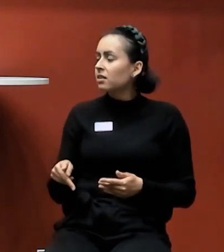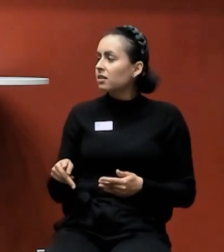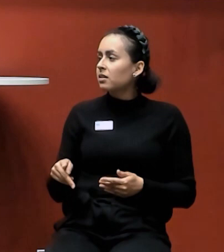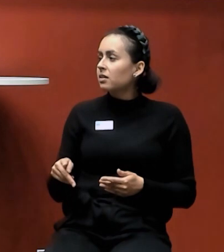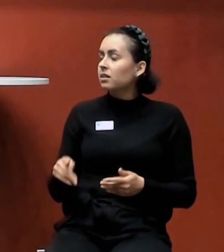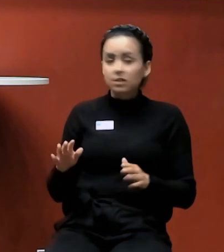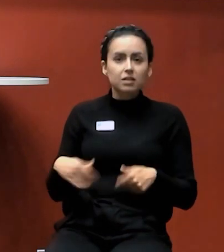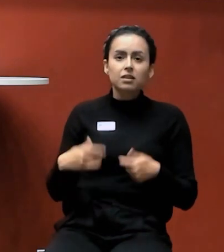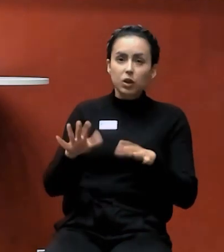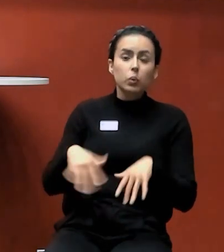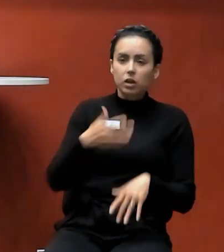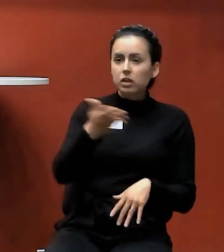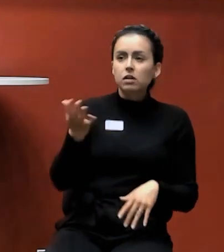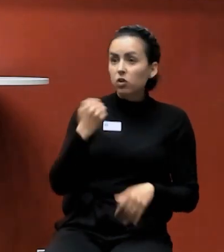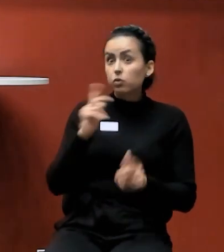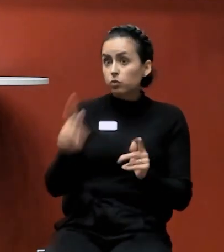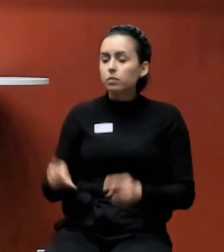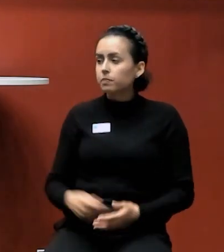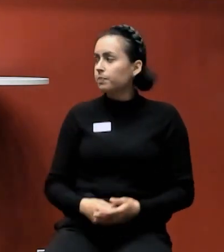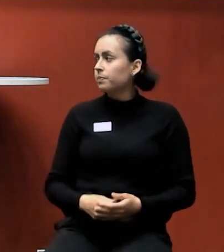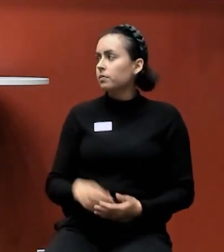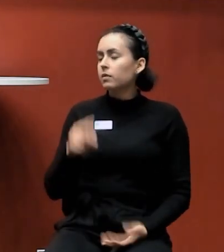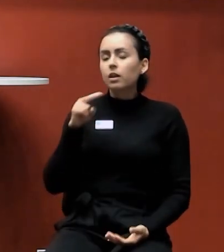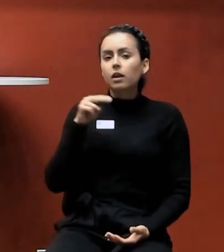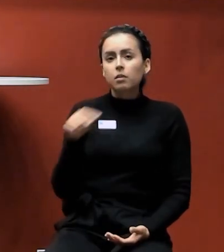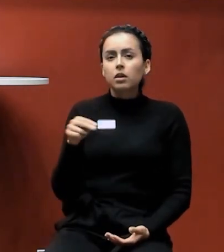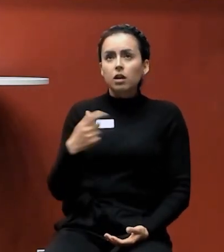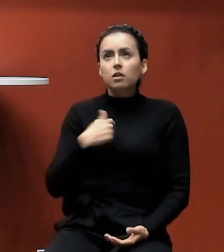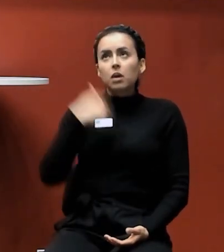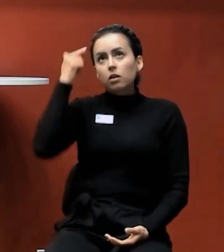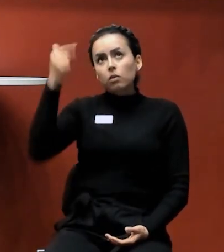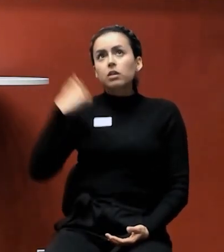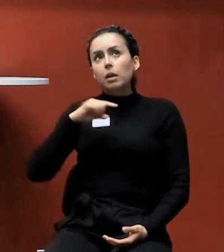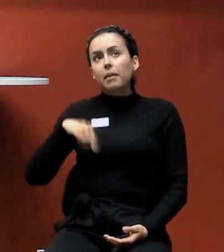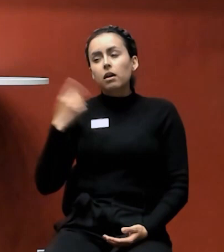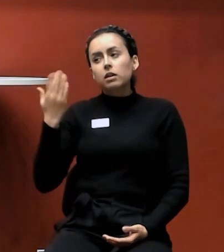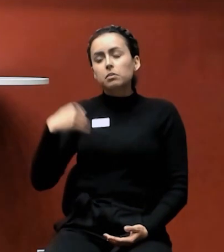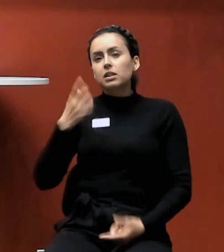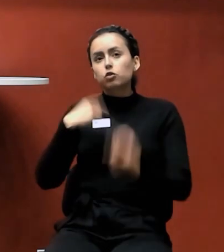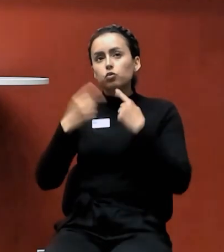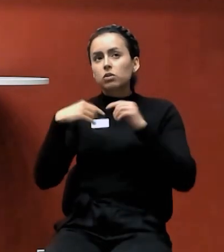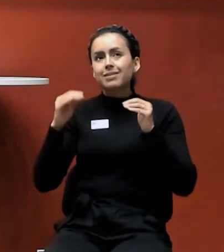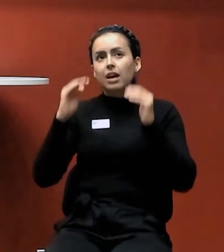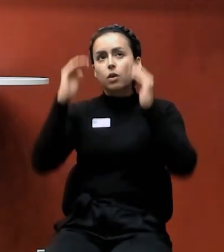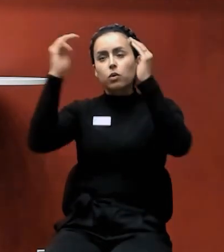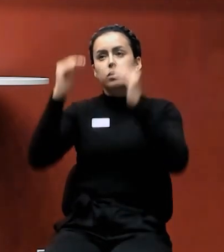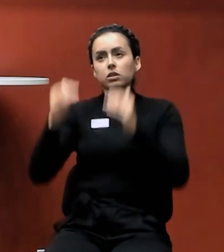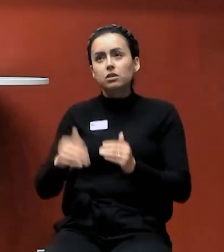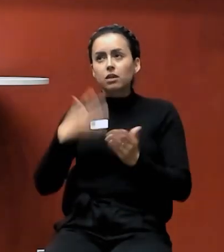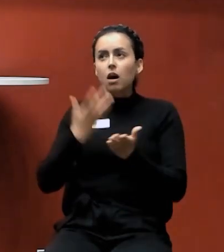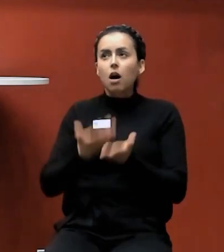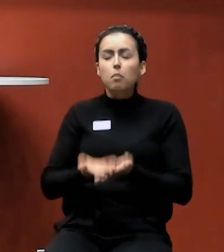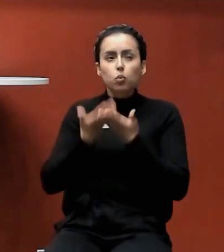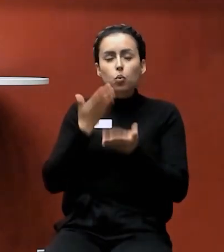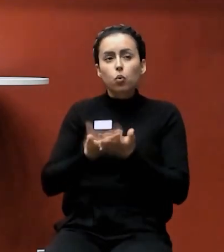to ask any questions. Yes, please. I think we were talking about like the organizations, you talked about the grants and like how